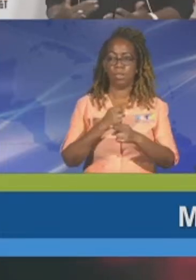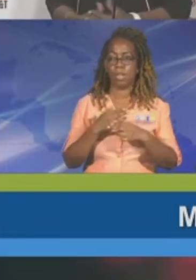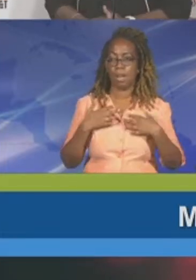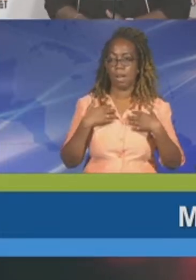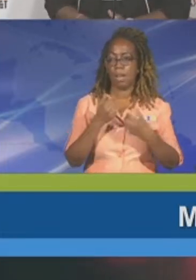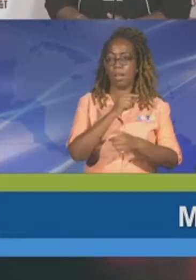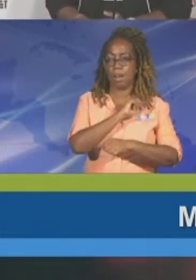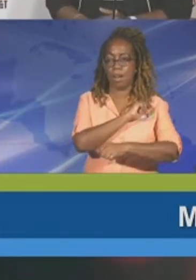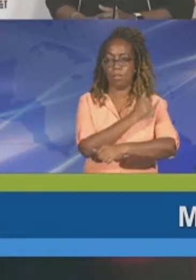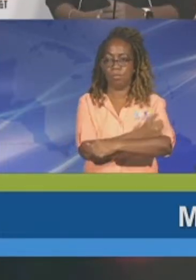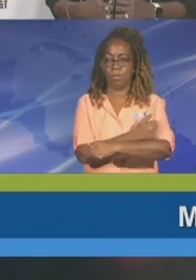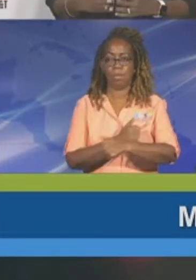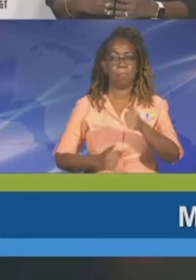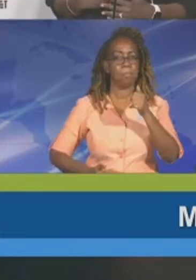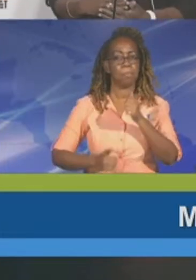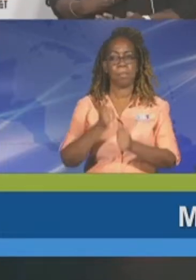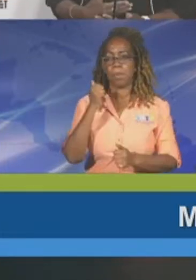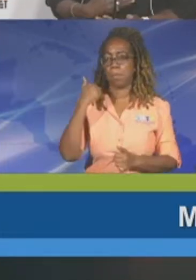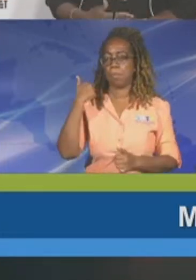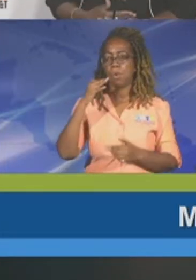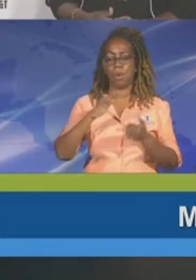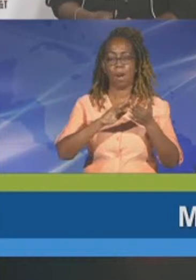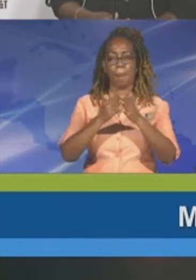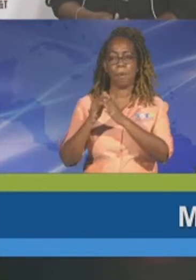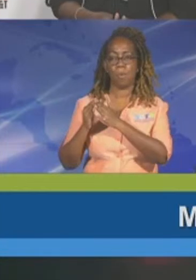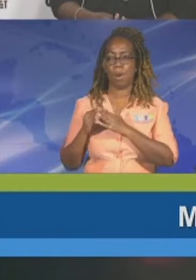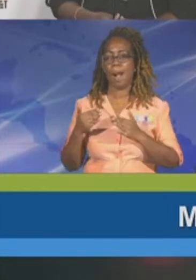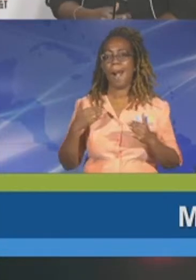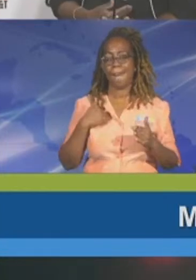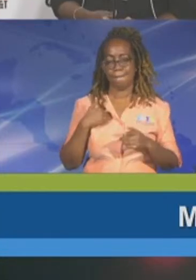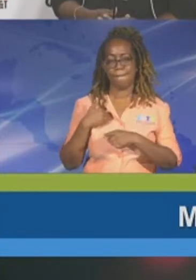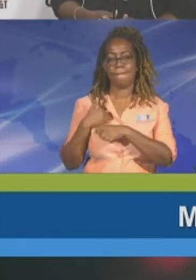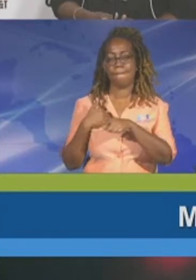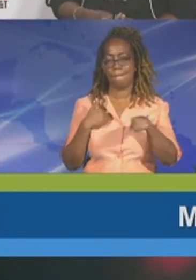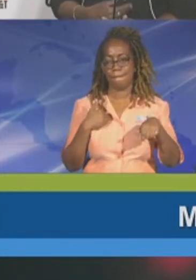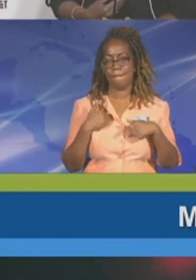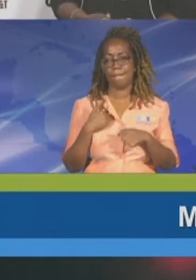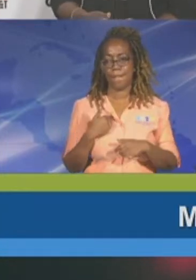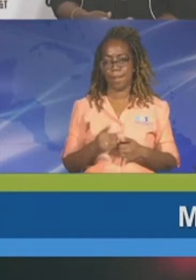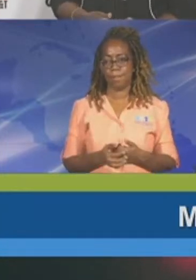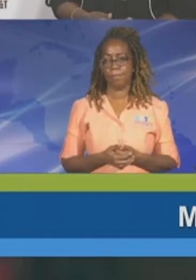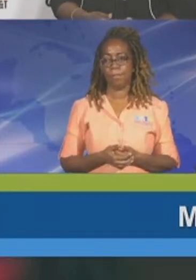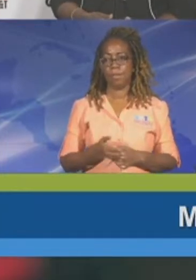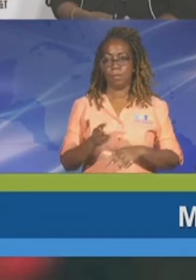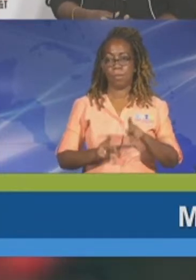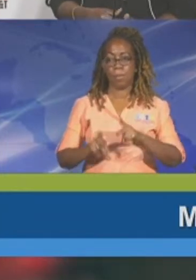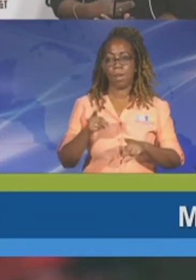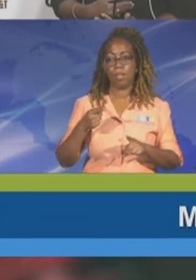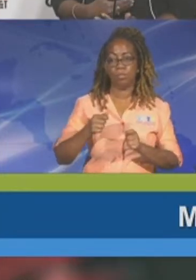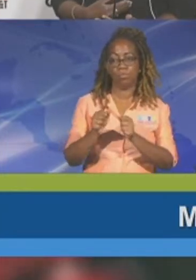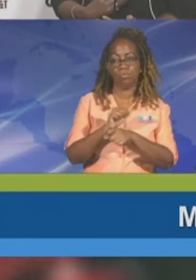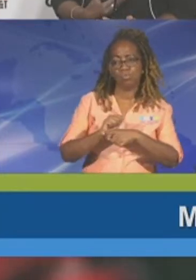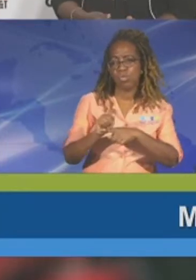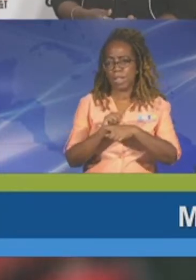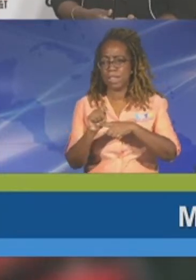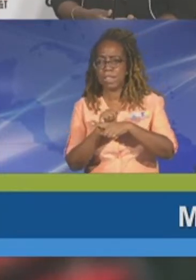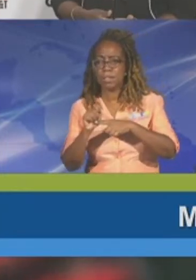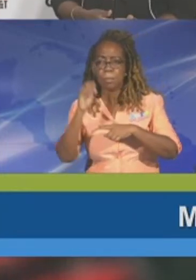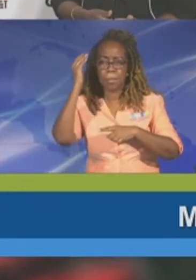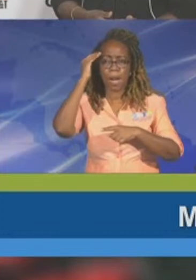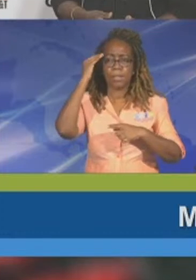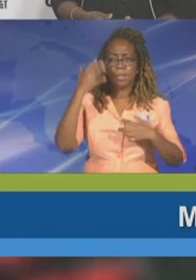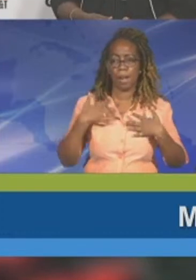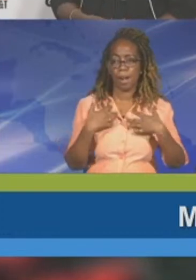or most communities, at those facilities there are people who are trained in mental health who can